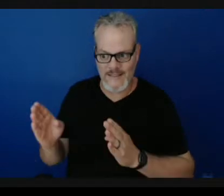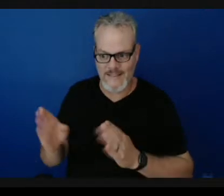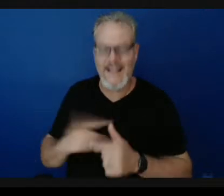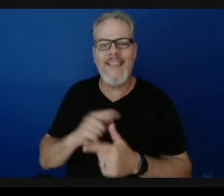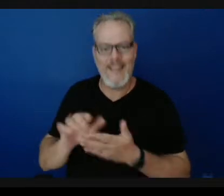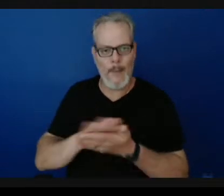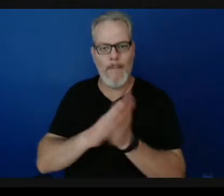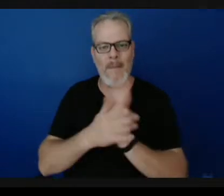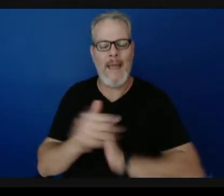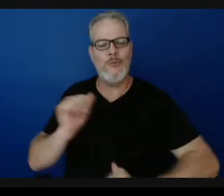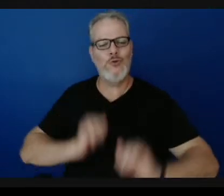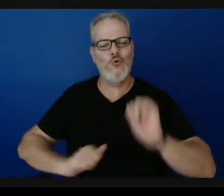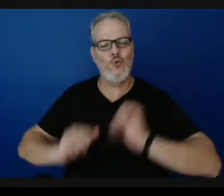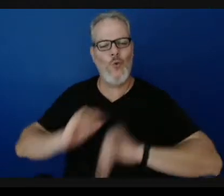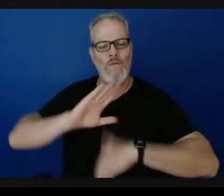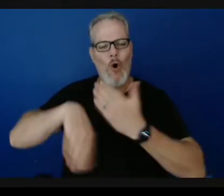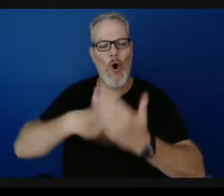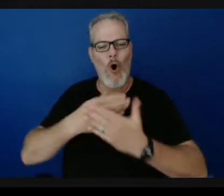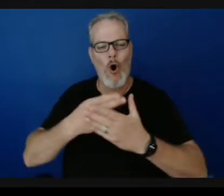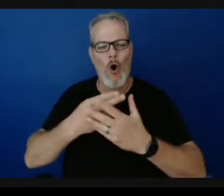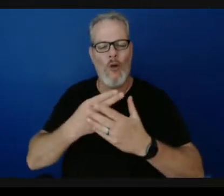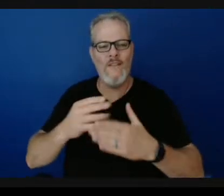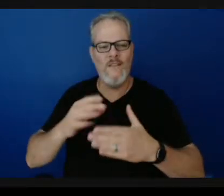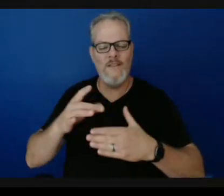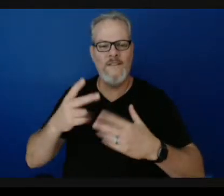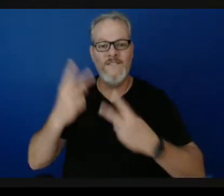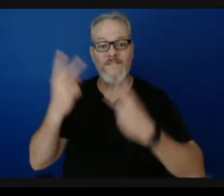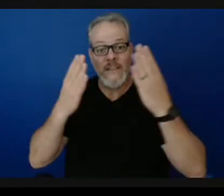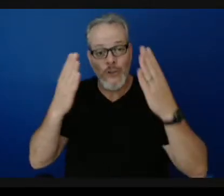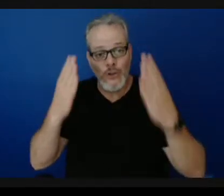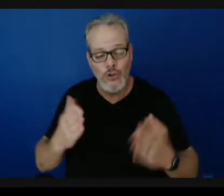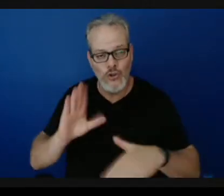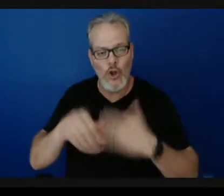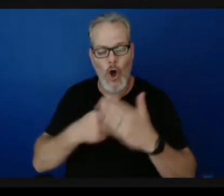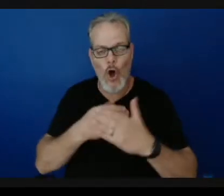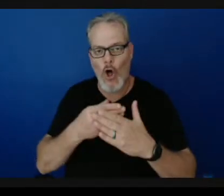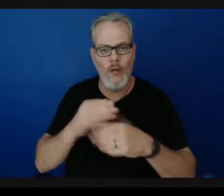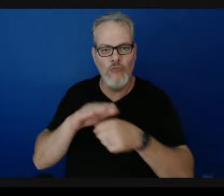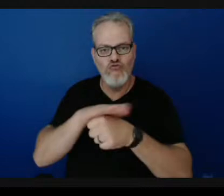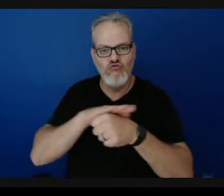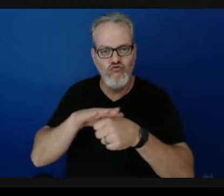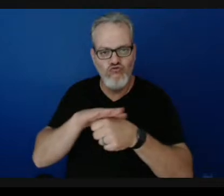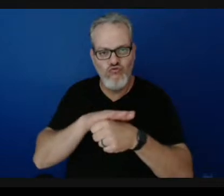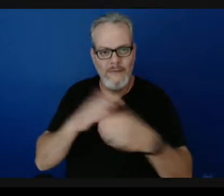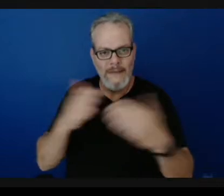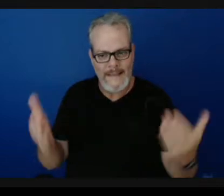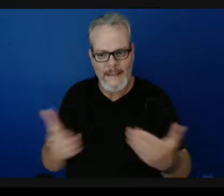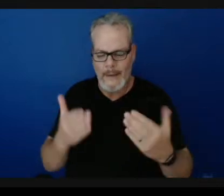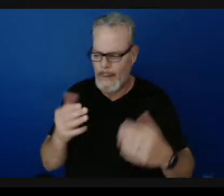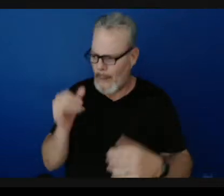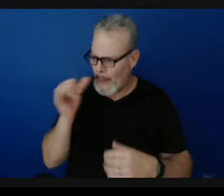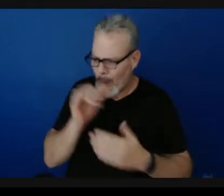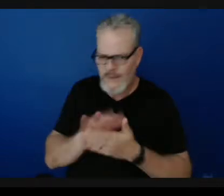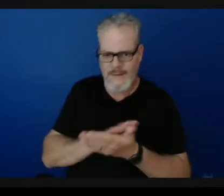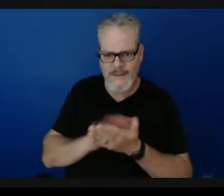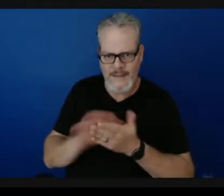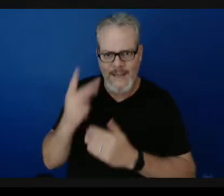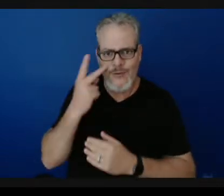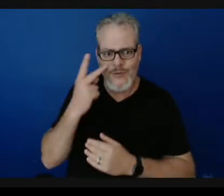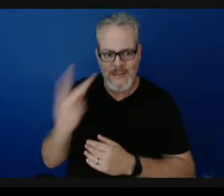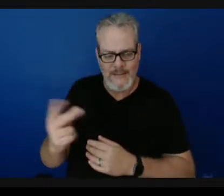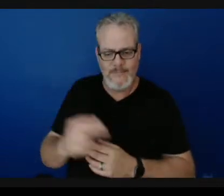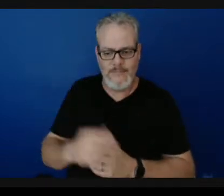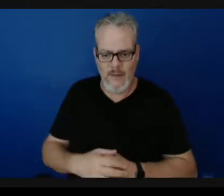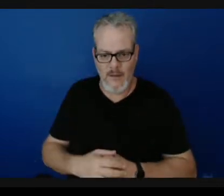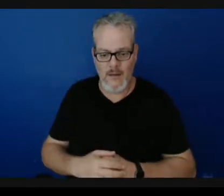all of our residents and visitors here. So awesome to see that. Of course, with all those people comes